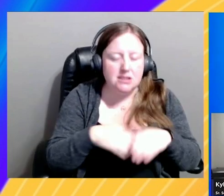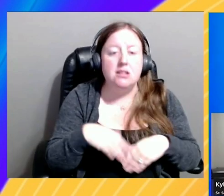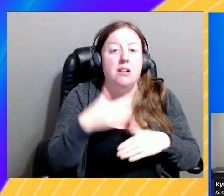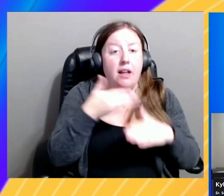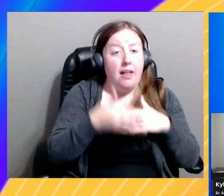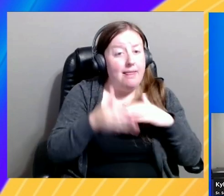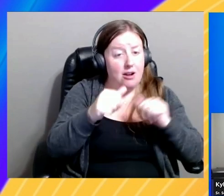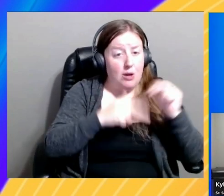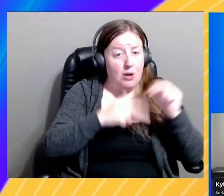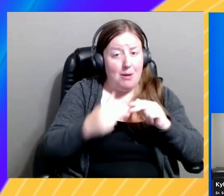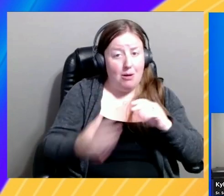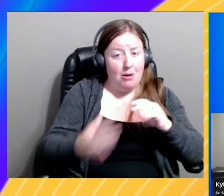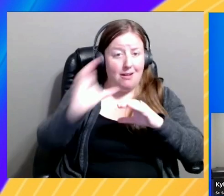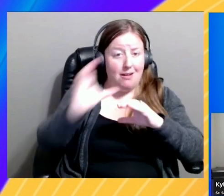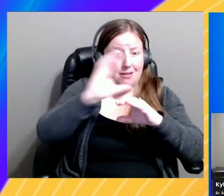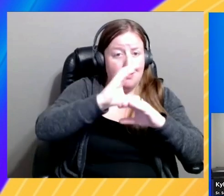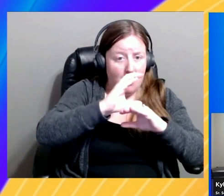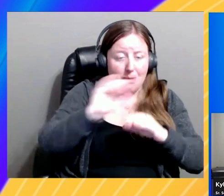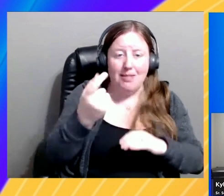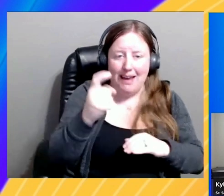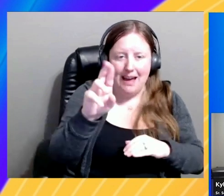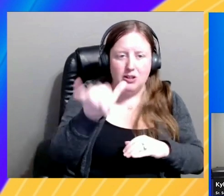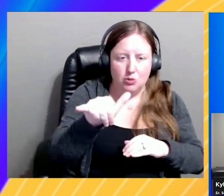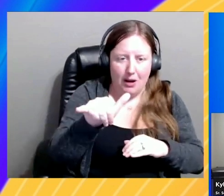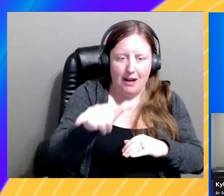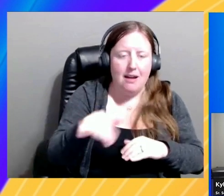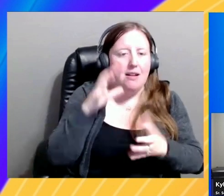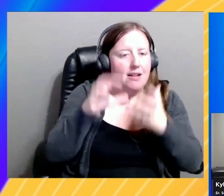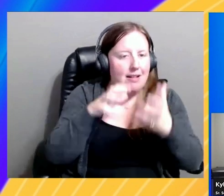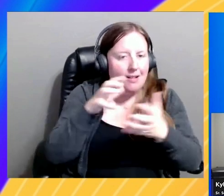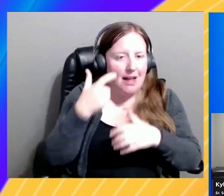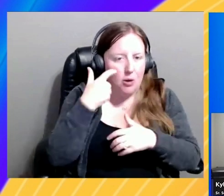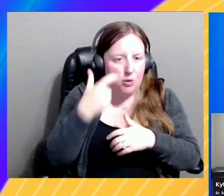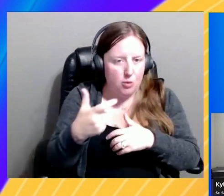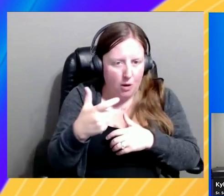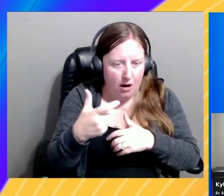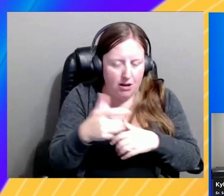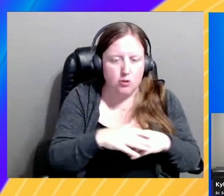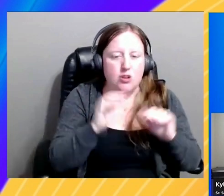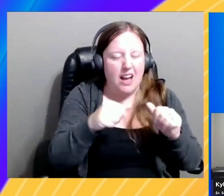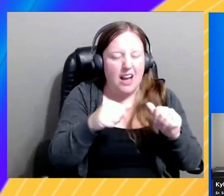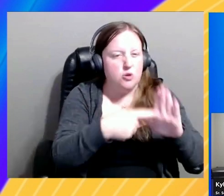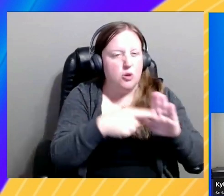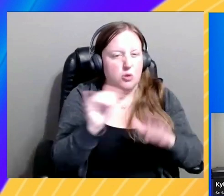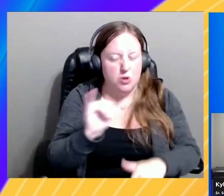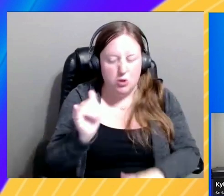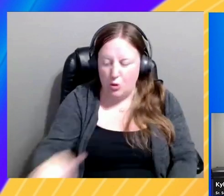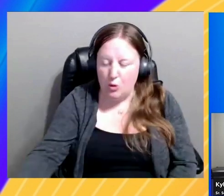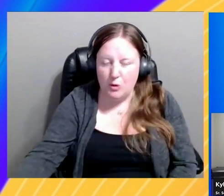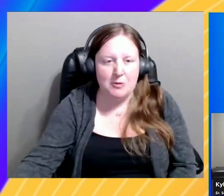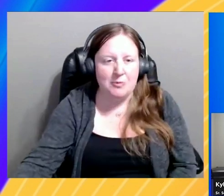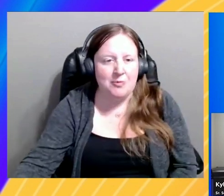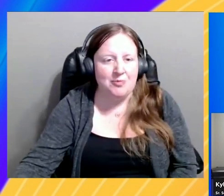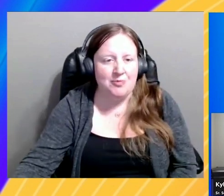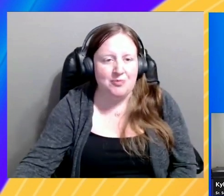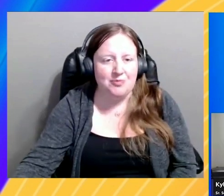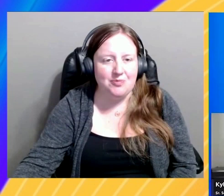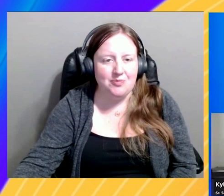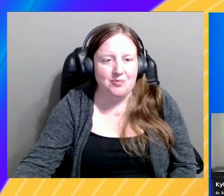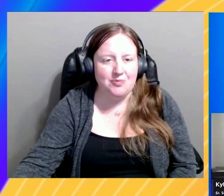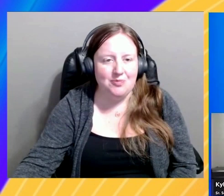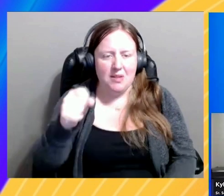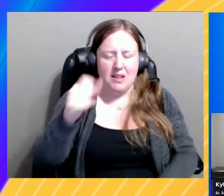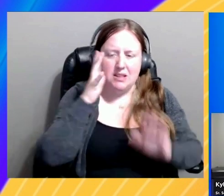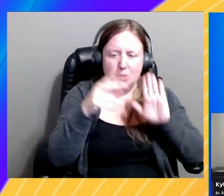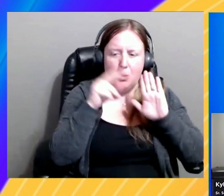of it with things like X-ray and CloudWatch anomaly detection, which I can show you as well. Yeah, let's go ahead Uh, and take a look at that. but yeah,